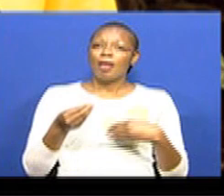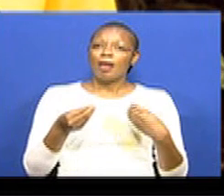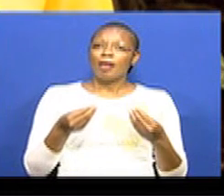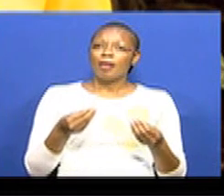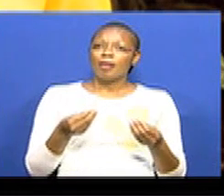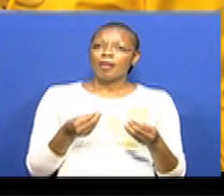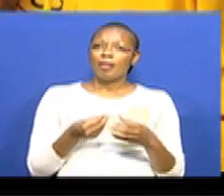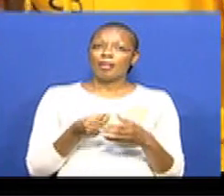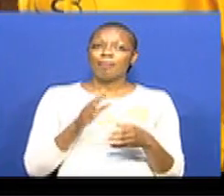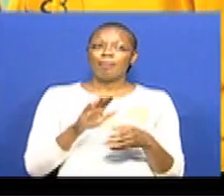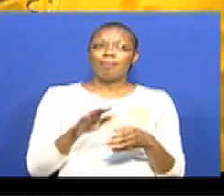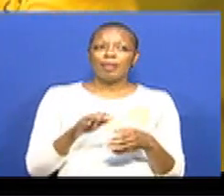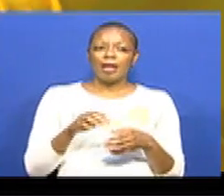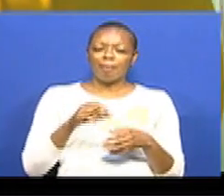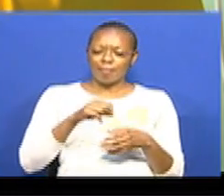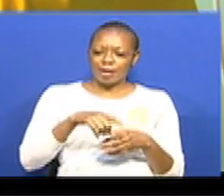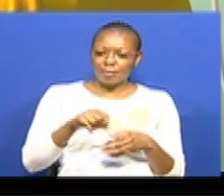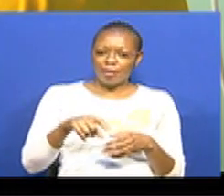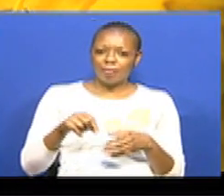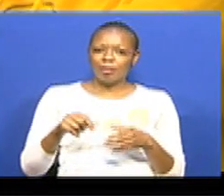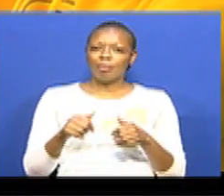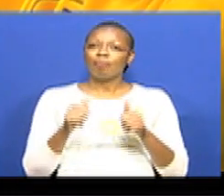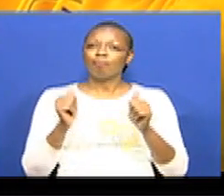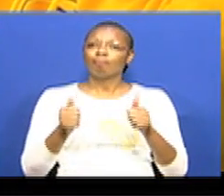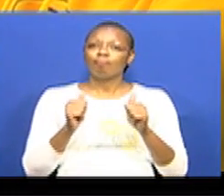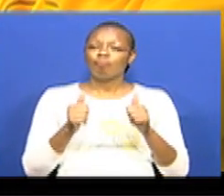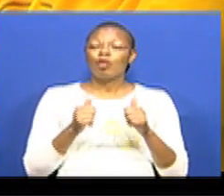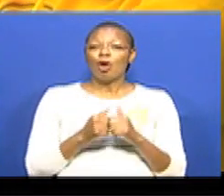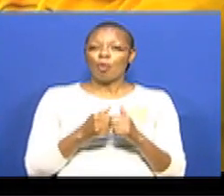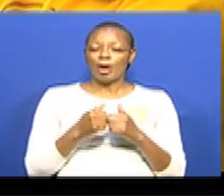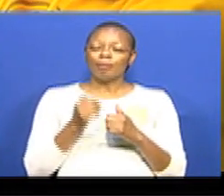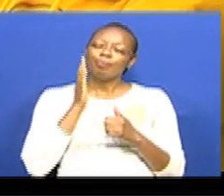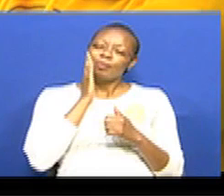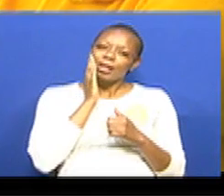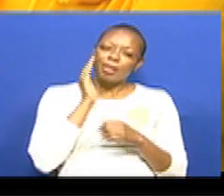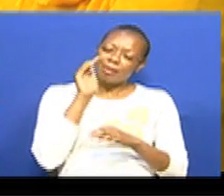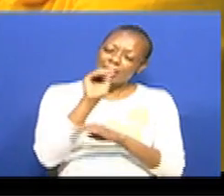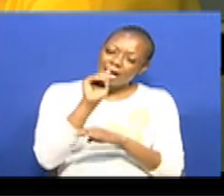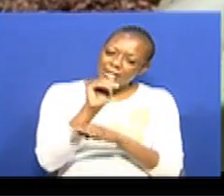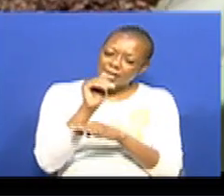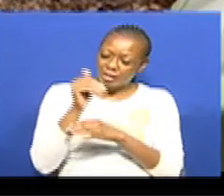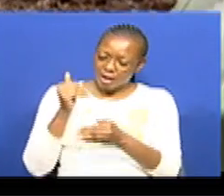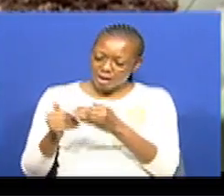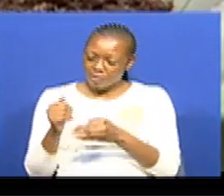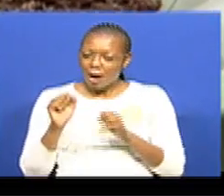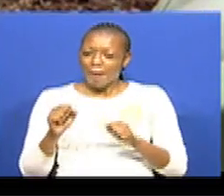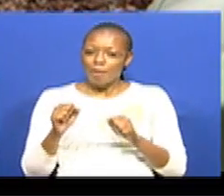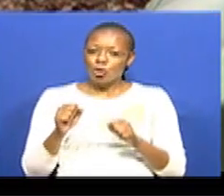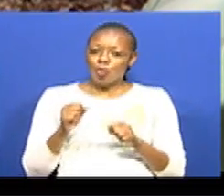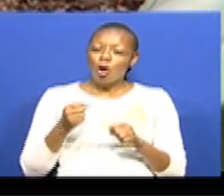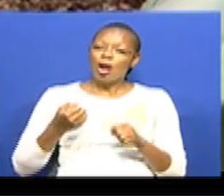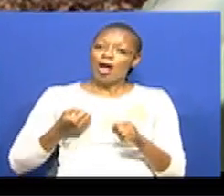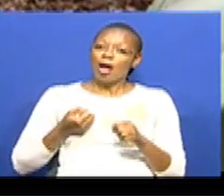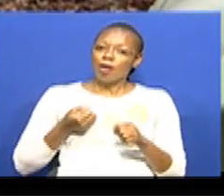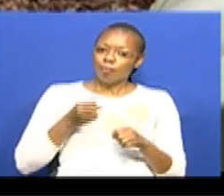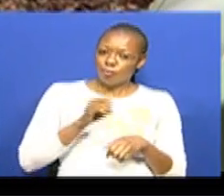has planted well. Kutokana na juhudi zake licha ya changamoto, basi mamake alimuomba jirani kajisehemu kadogo